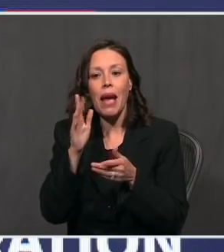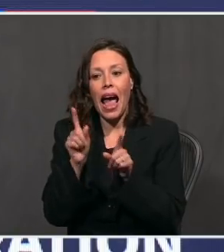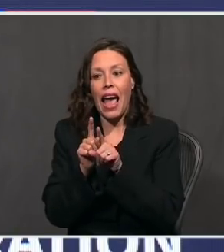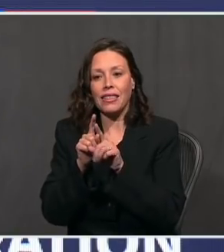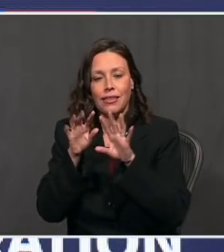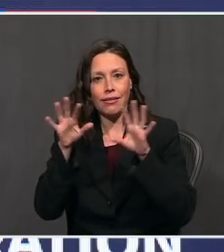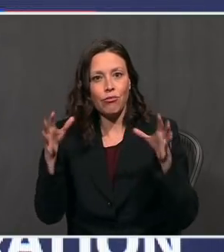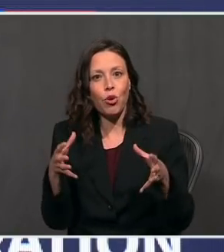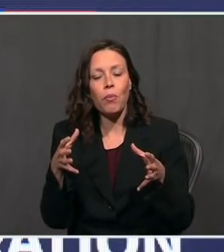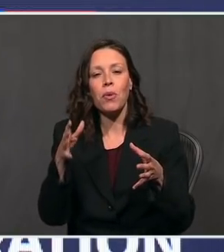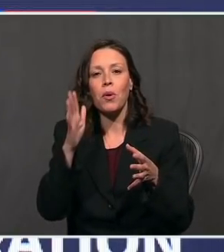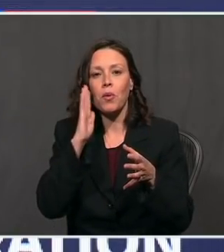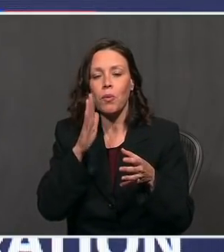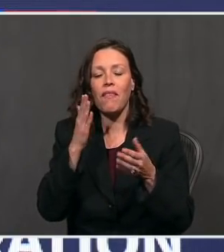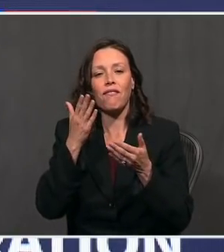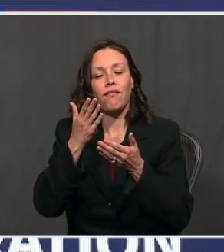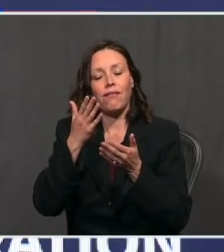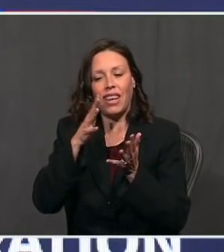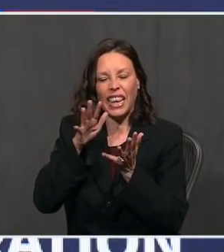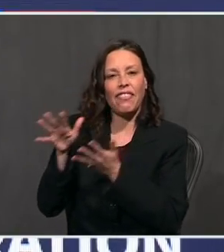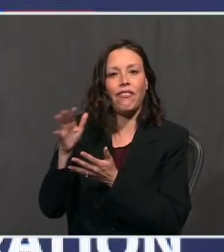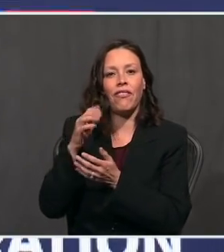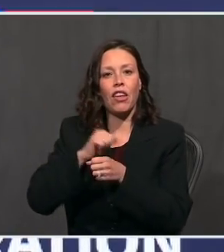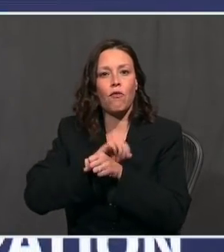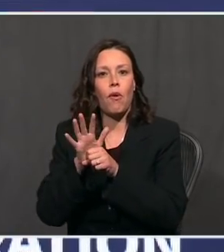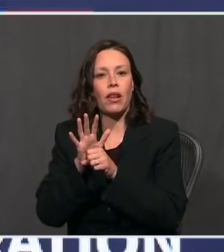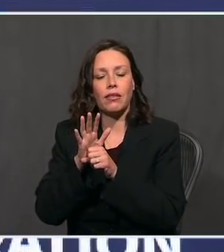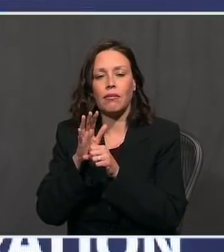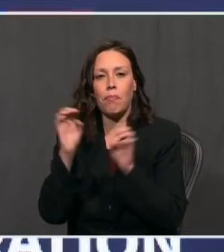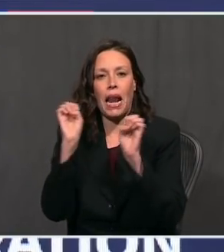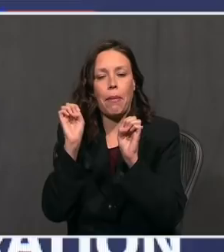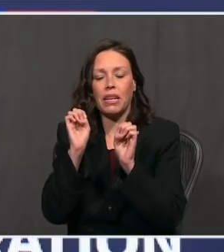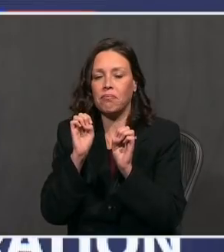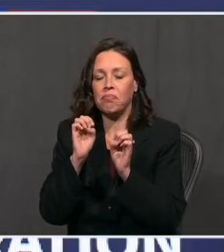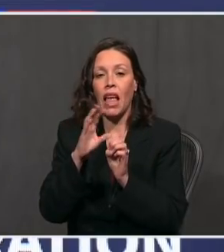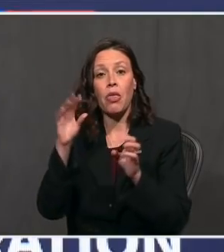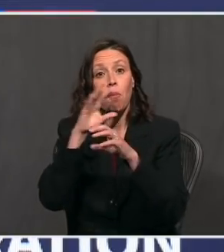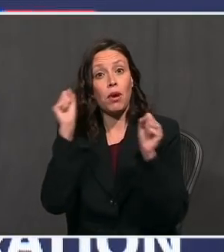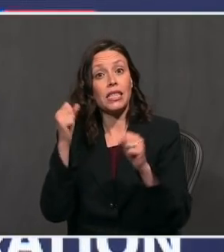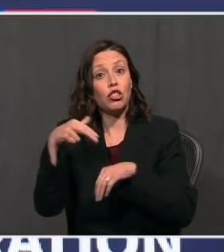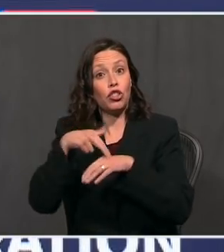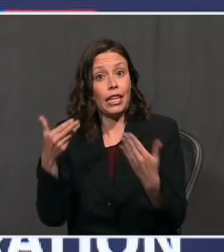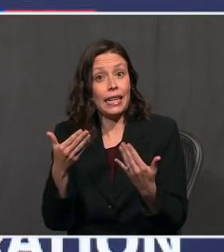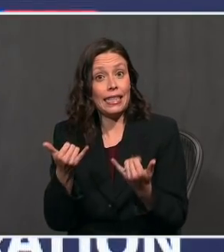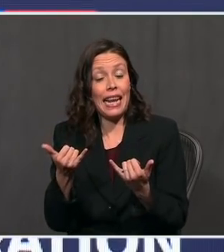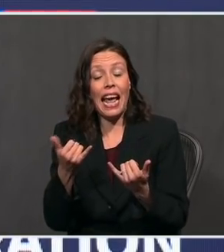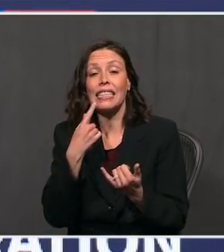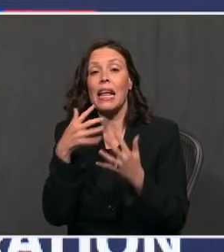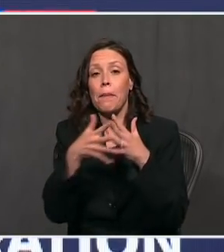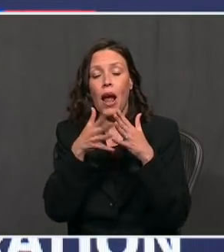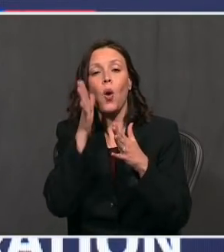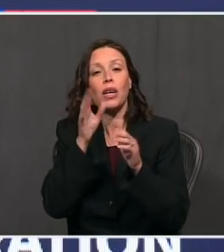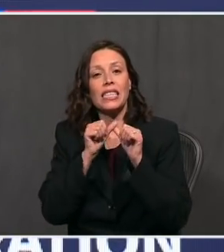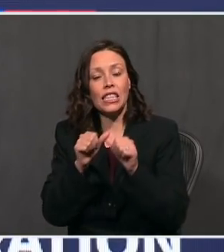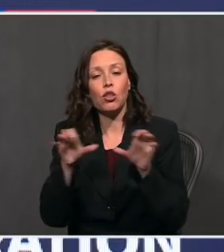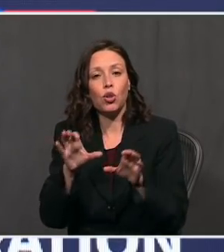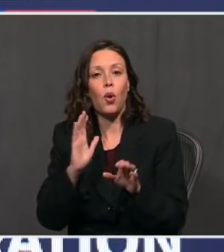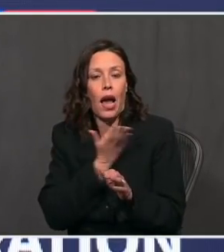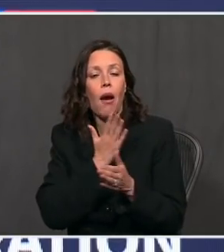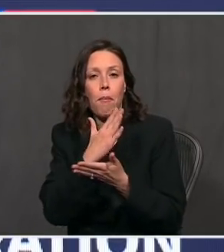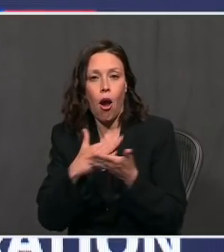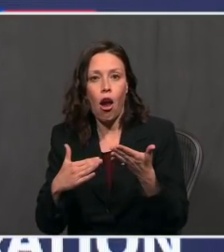people, we will put this pandemic in the past. And as the President said from this very podium today, that America will continue to do our